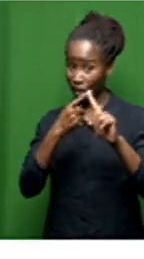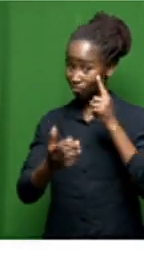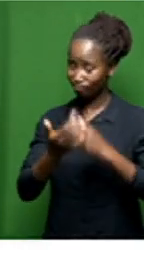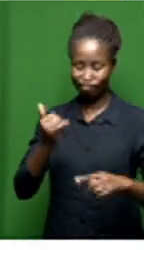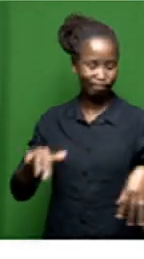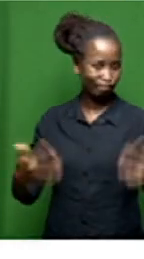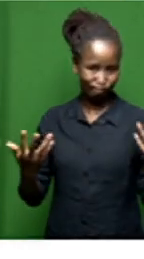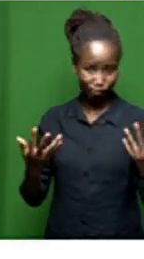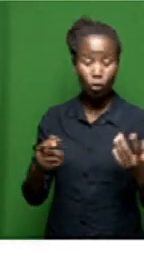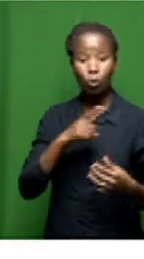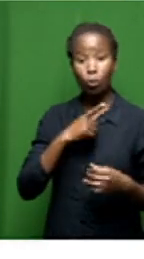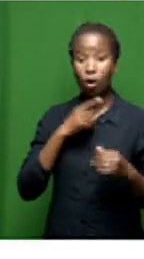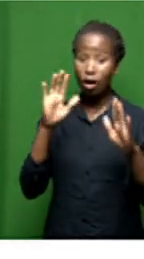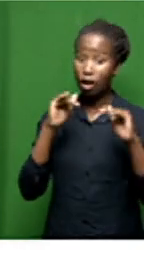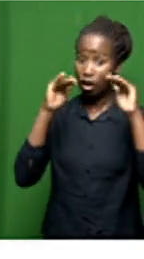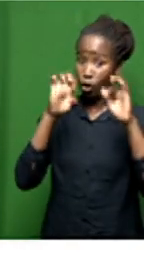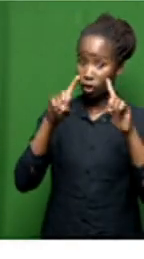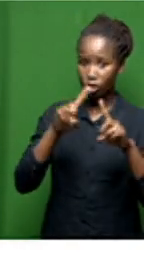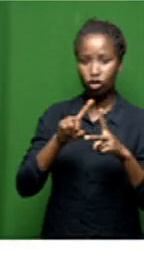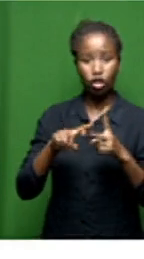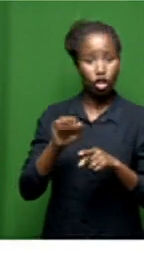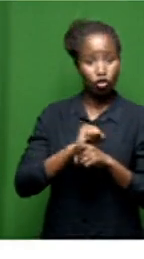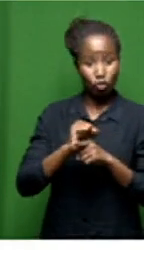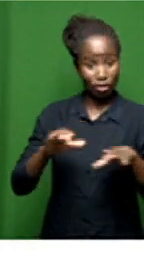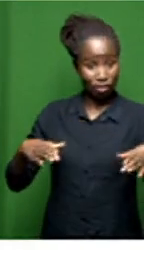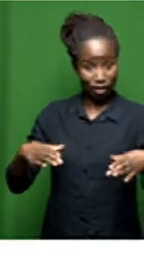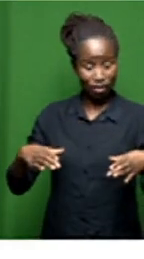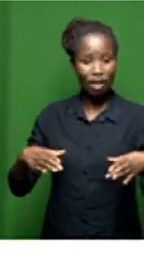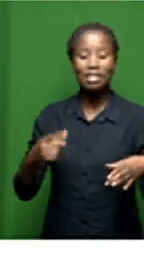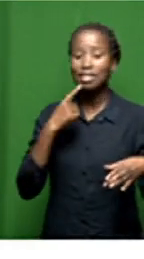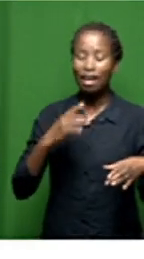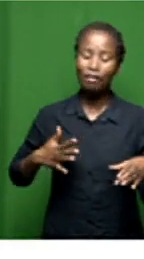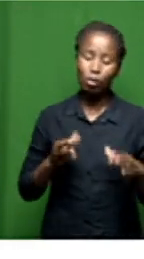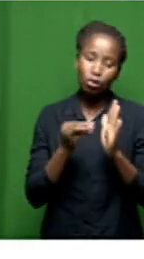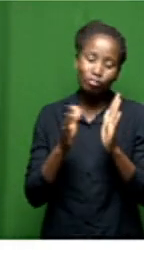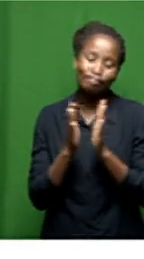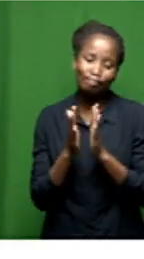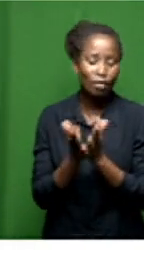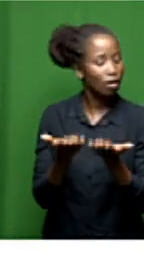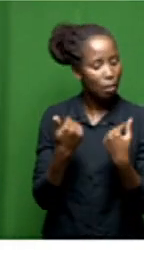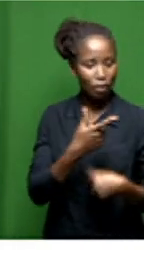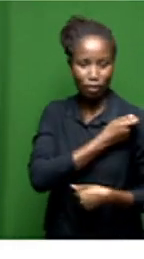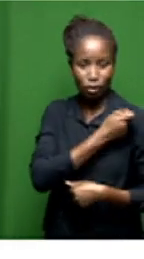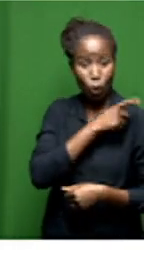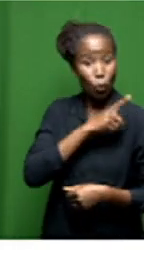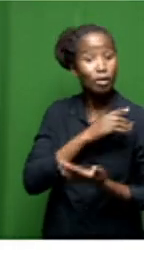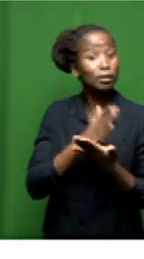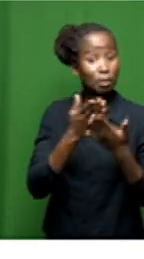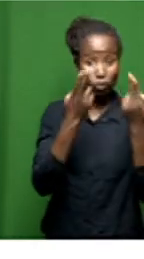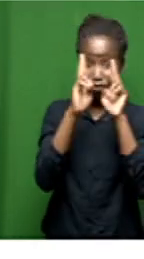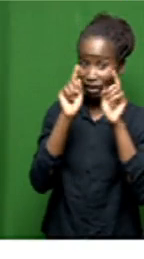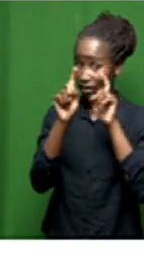higher education and training sector is once again calling on students to get vaccinated. Now, this as some universities have